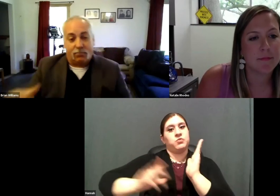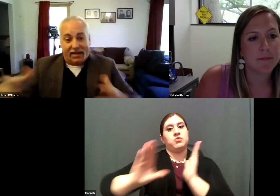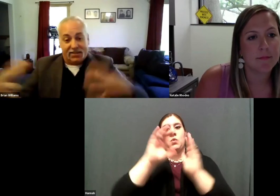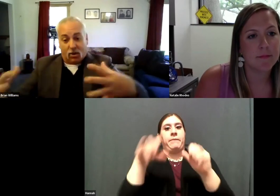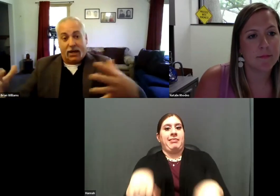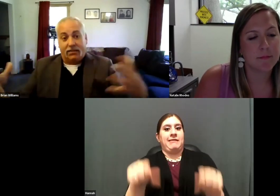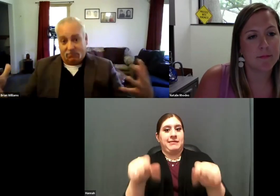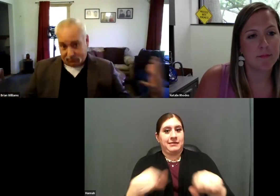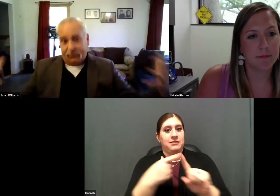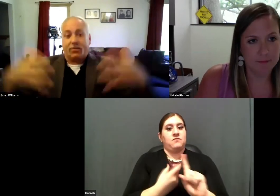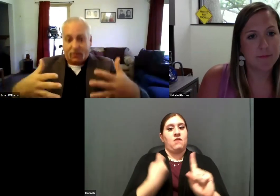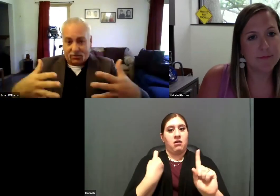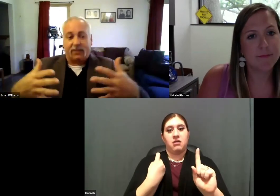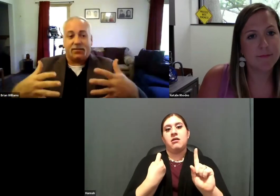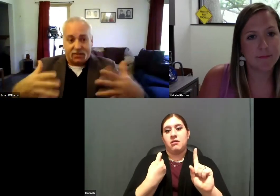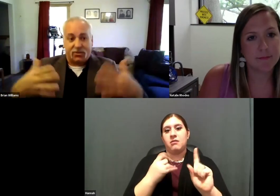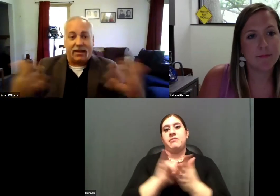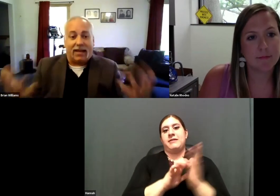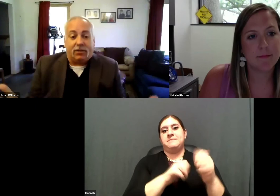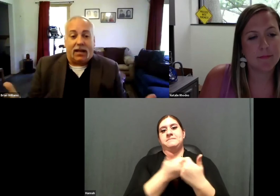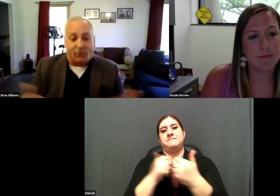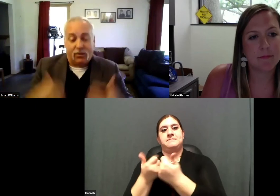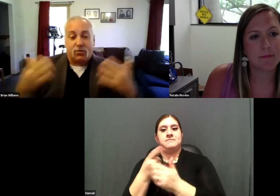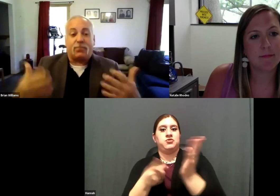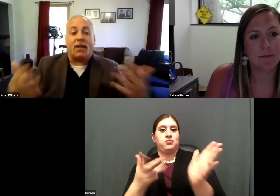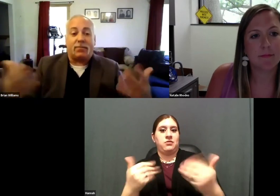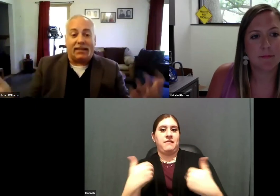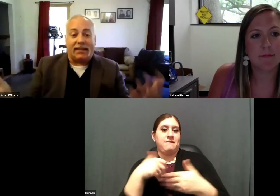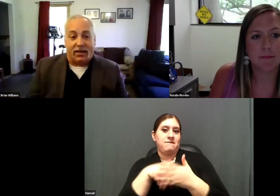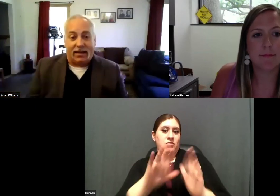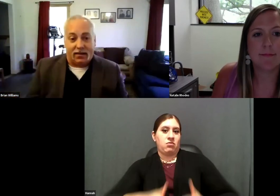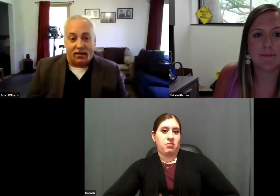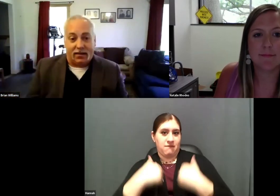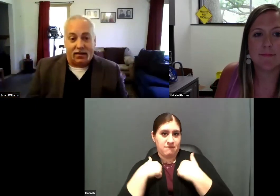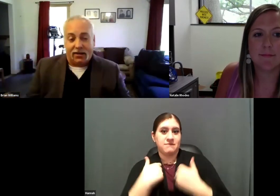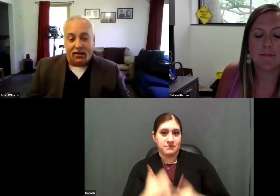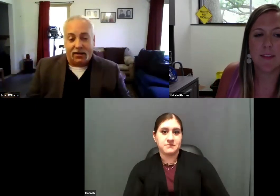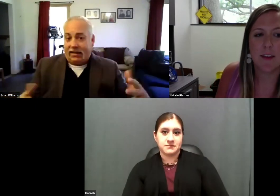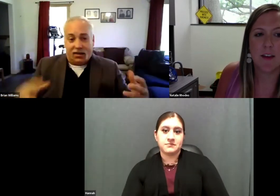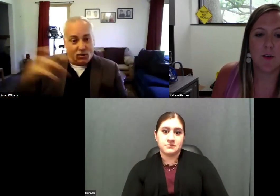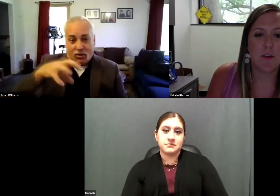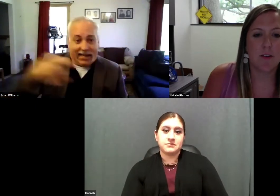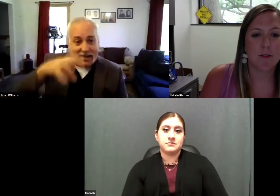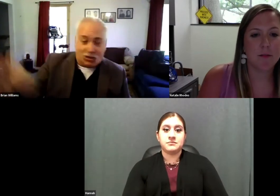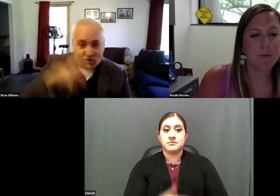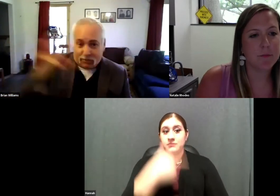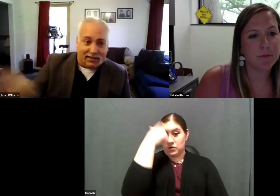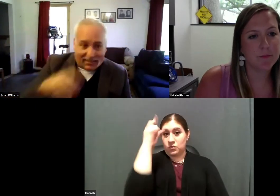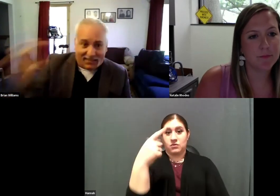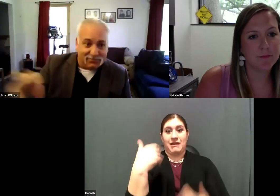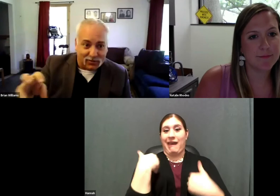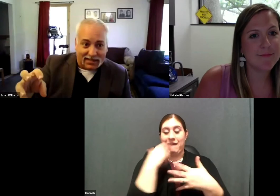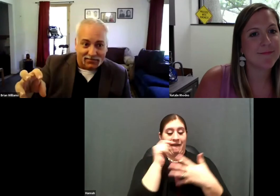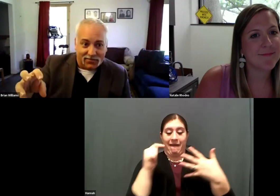are based on the challenges that you already have in your life, those responsibilities you already have. Yeah, because you only have so much